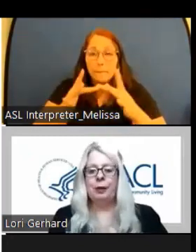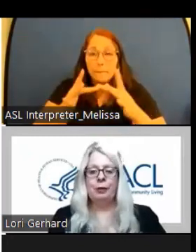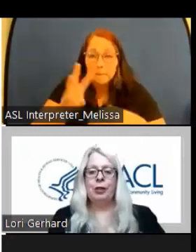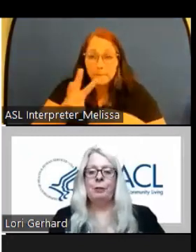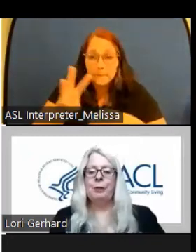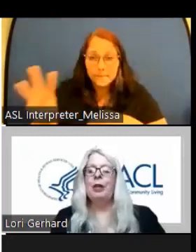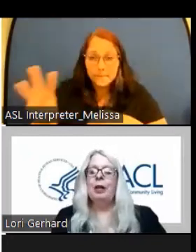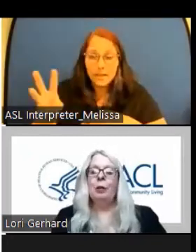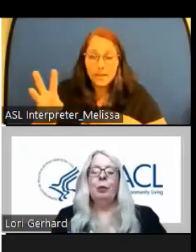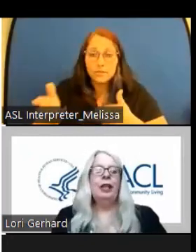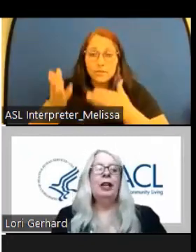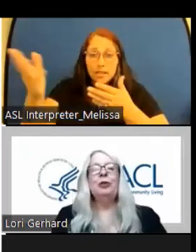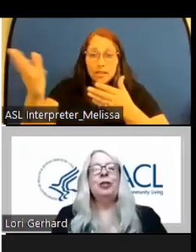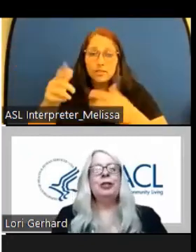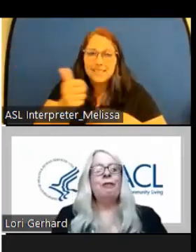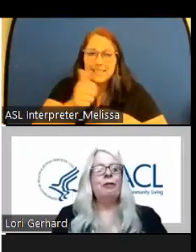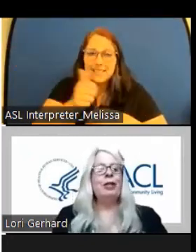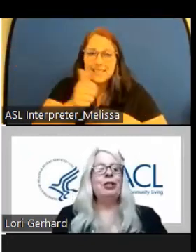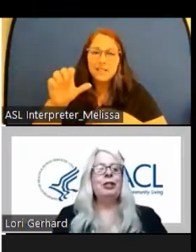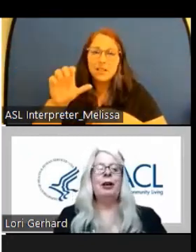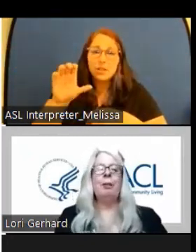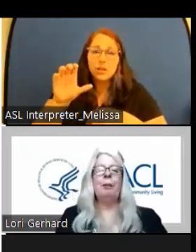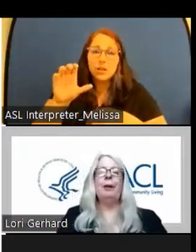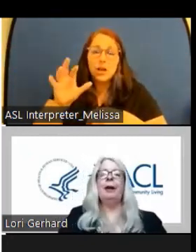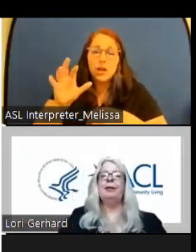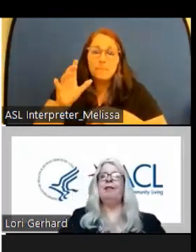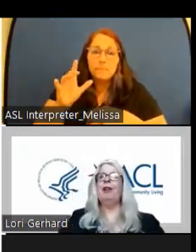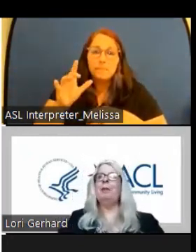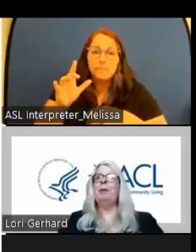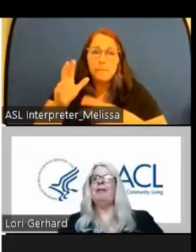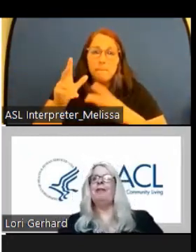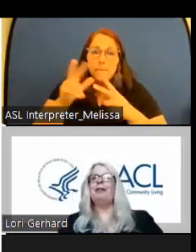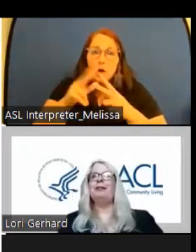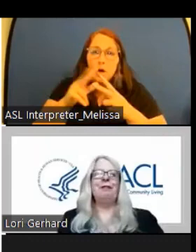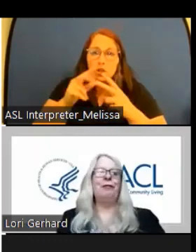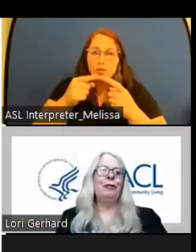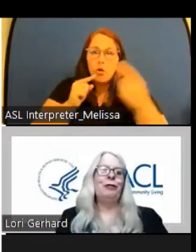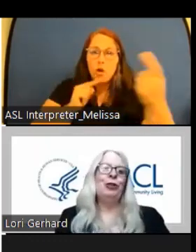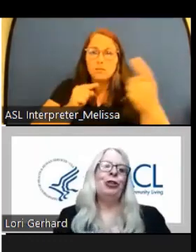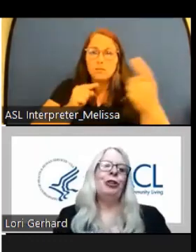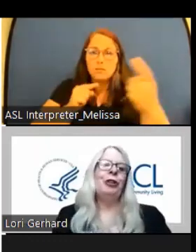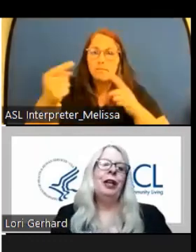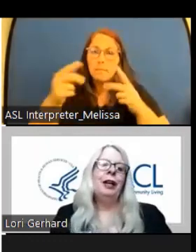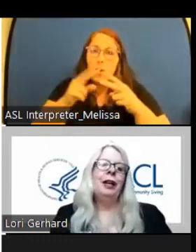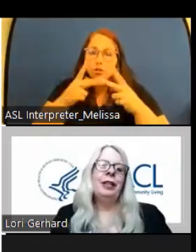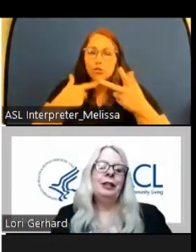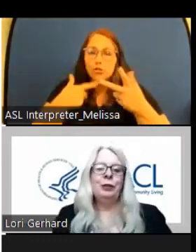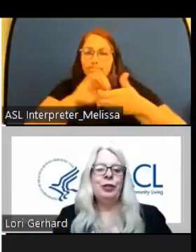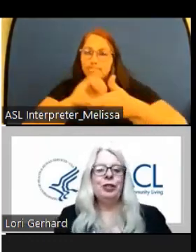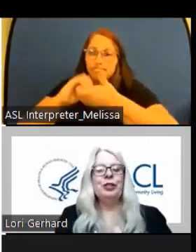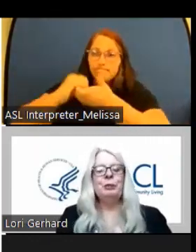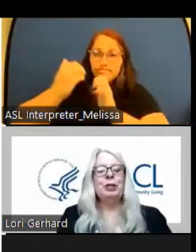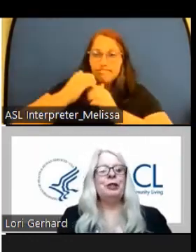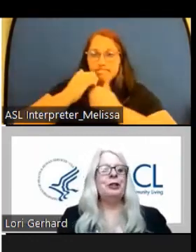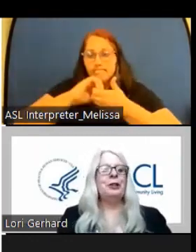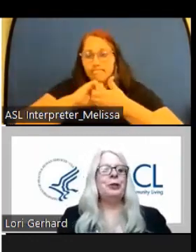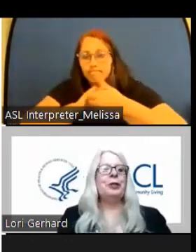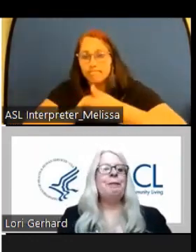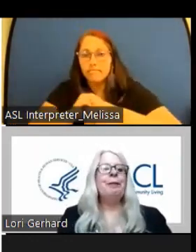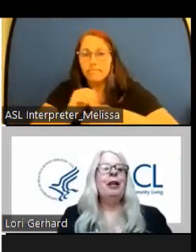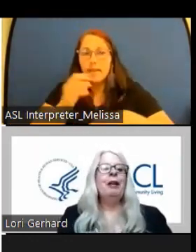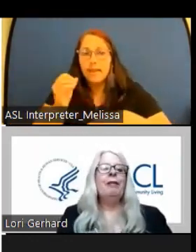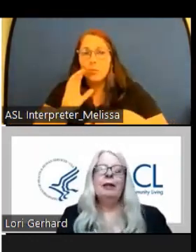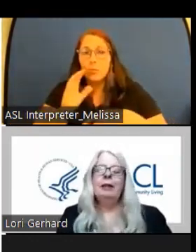cross-sector partnerships. We use this information to help develop our faculty for future technical assistance